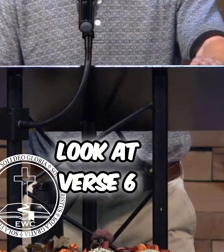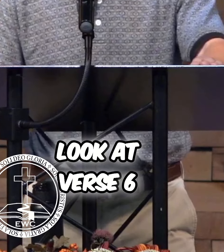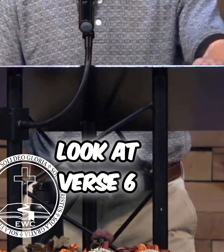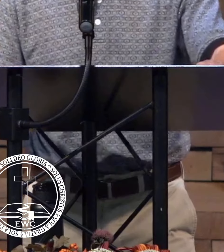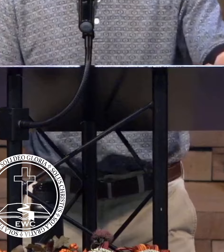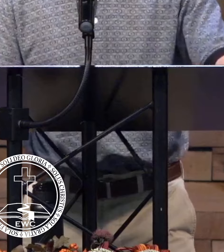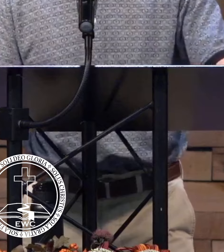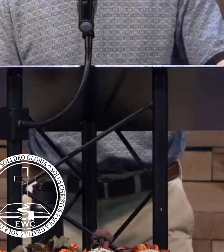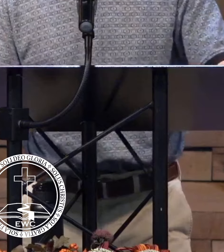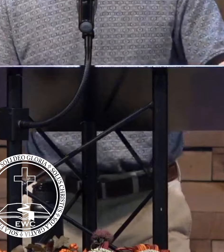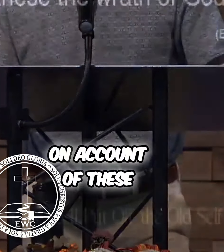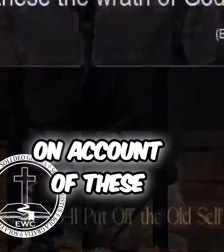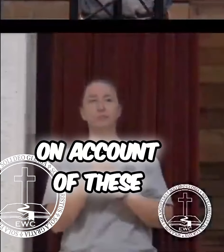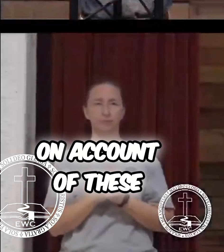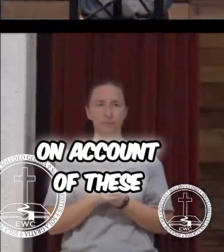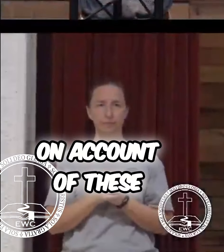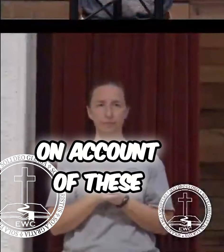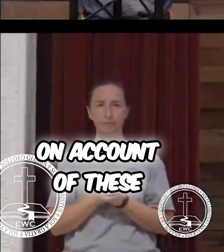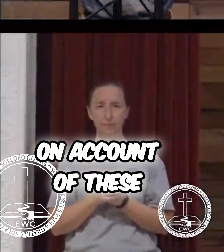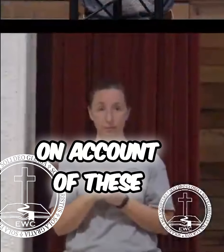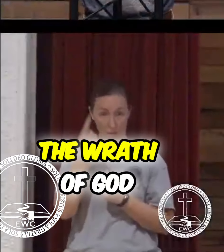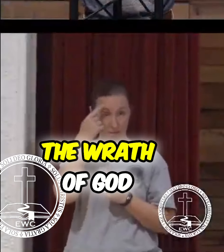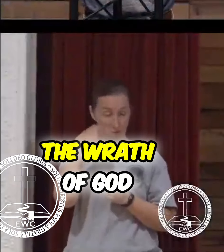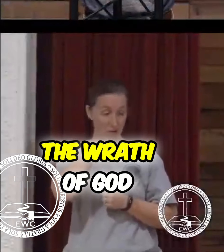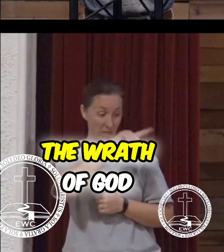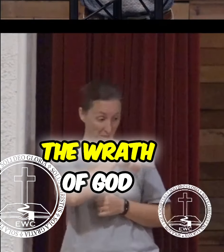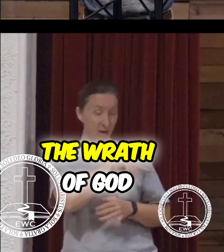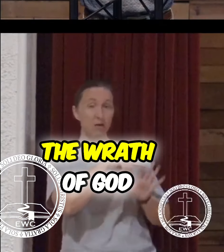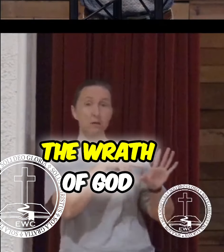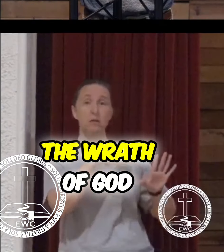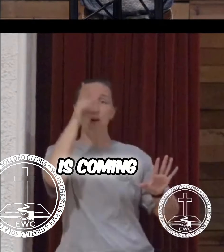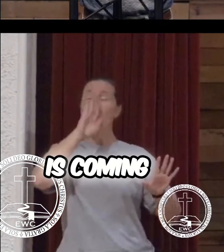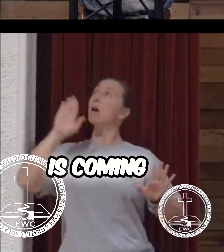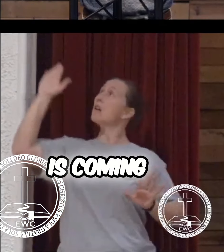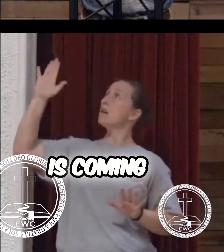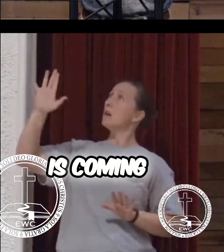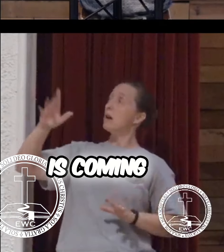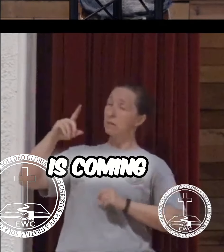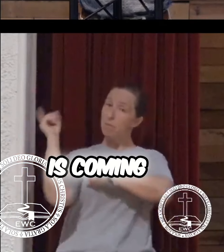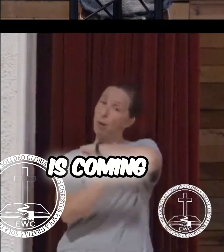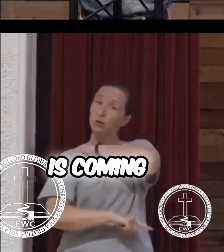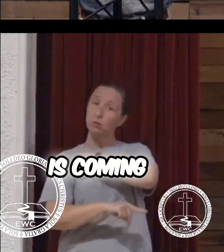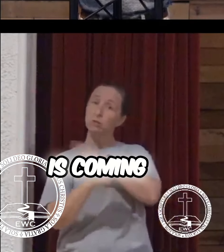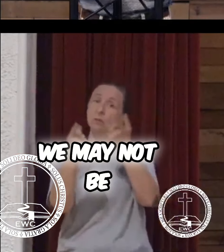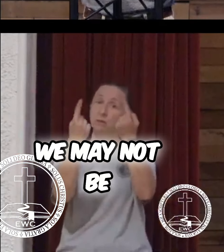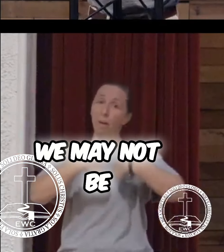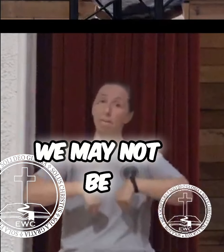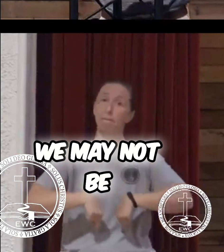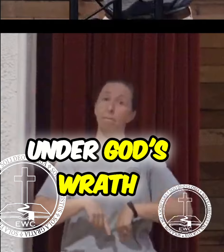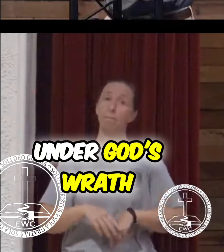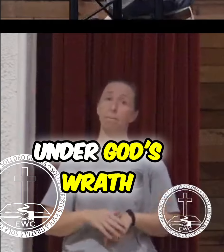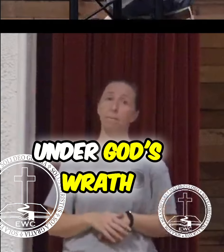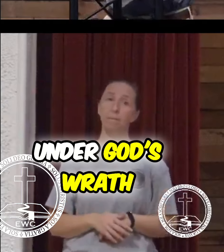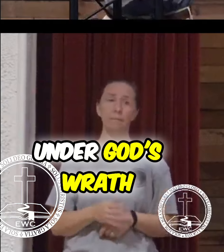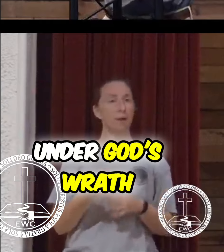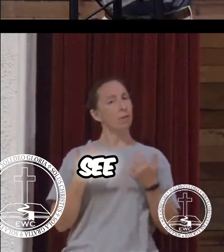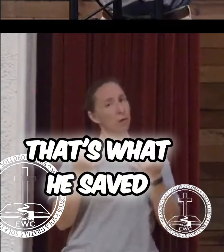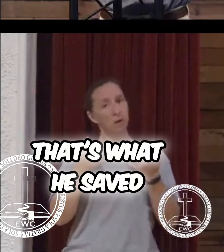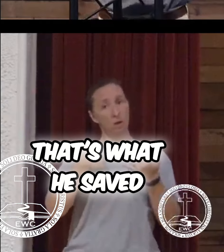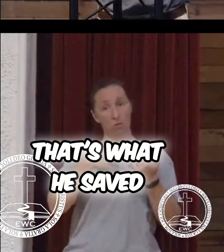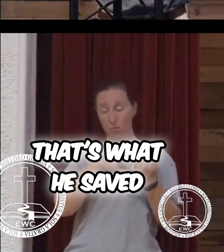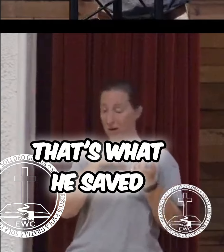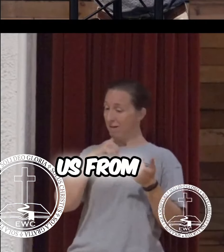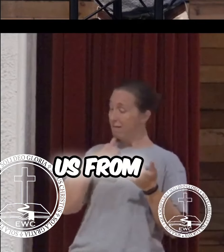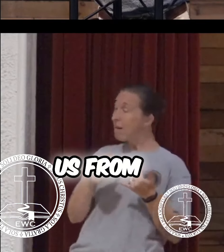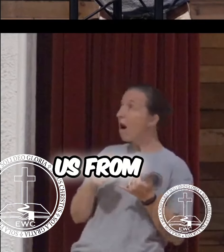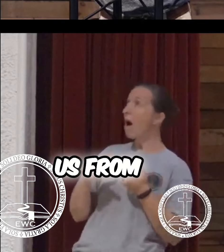6. On account of these, the wrath of God is coming. We may not be under God's wrath. See, that's